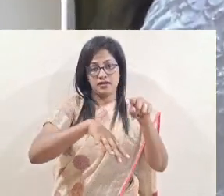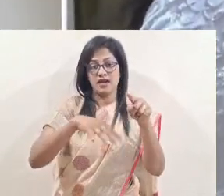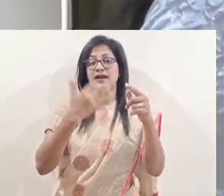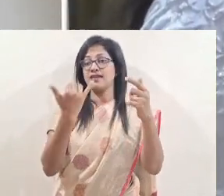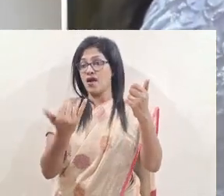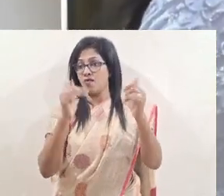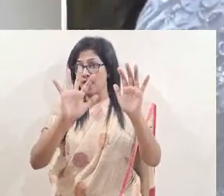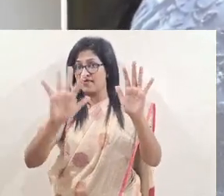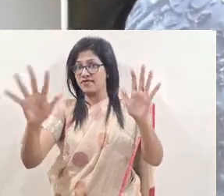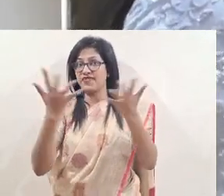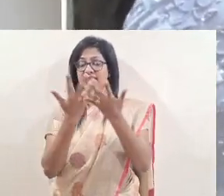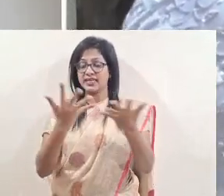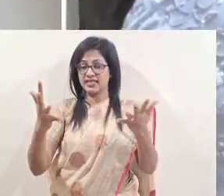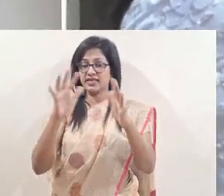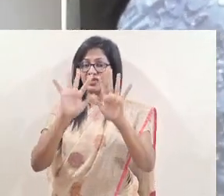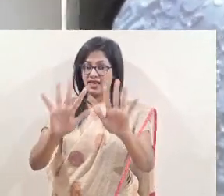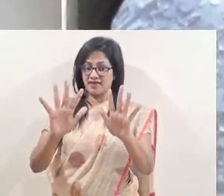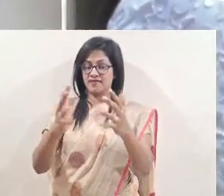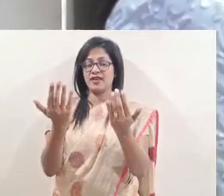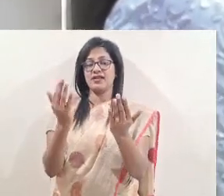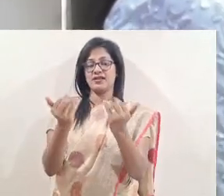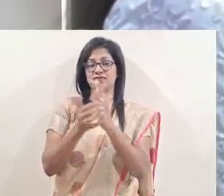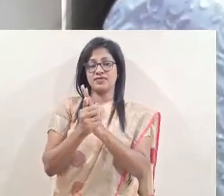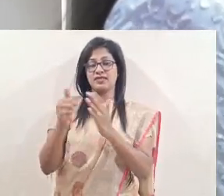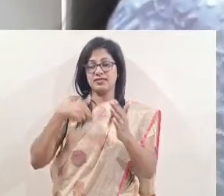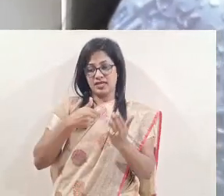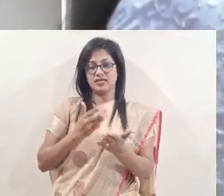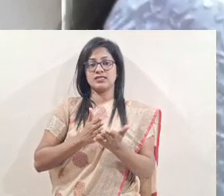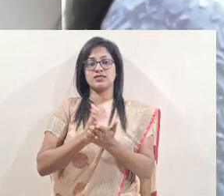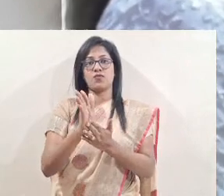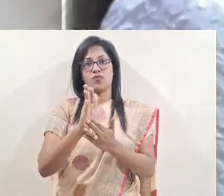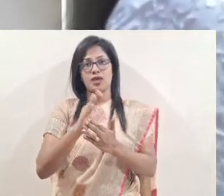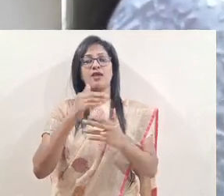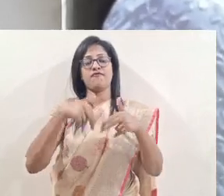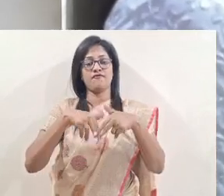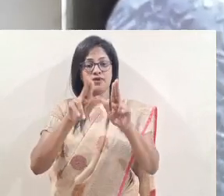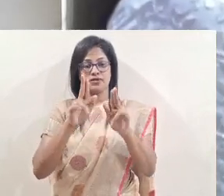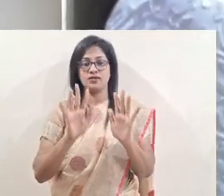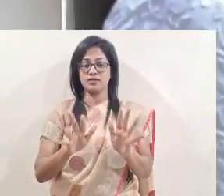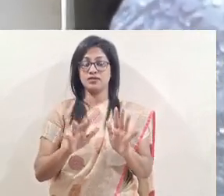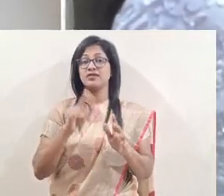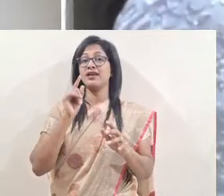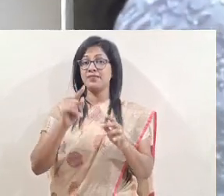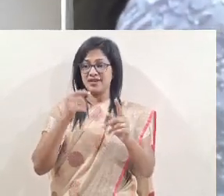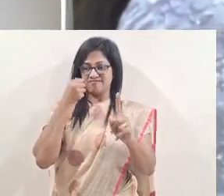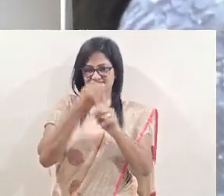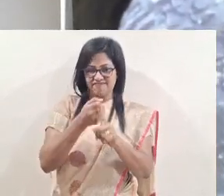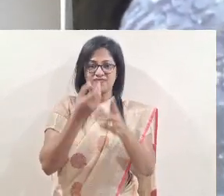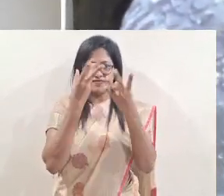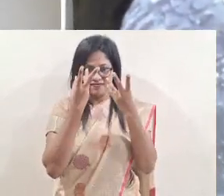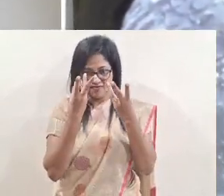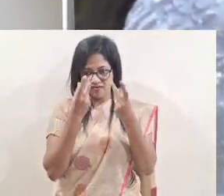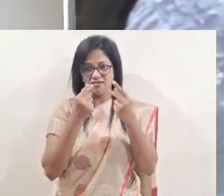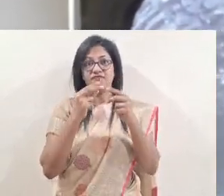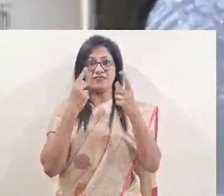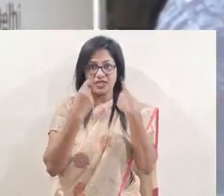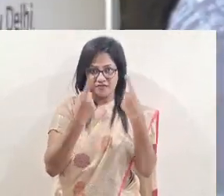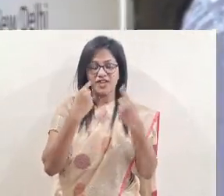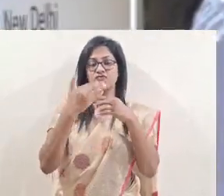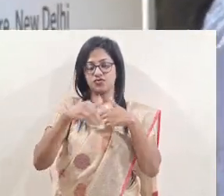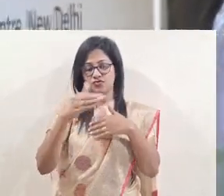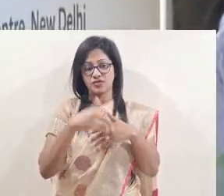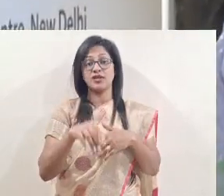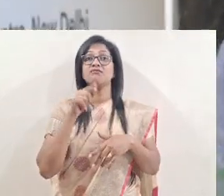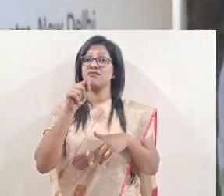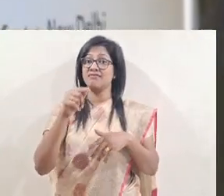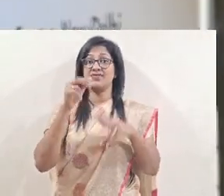infrastructure capacity. So this is the approach that we have finalized, but empirical evaluation is yet to be done, sir. Yeah, that is going to be a good area of